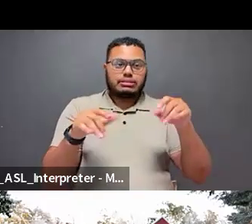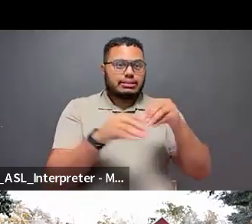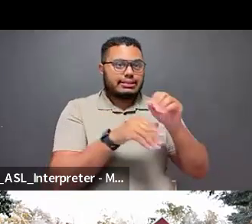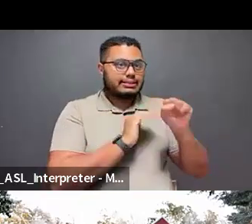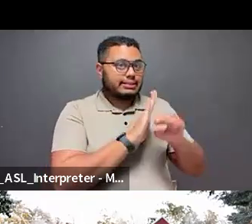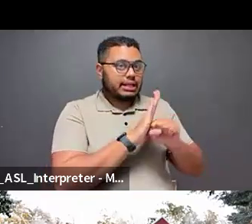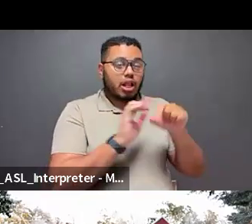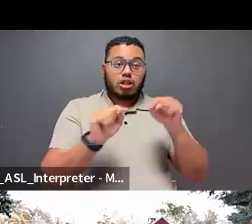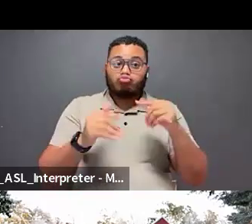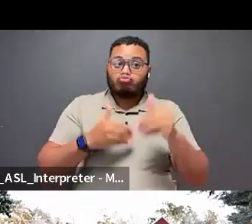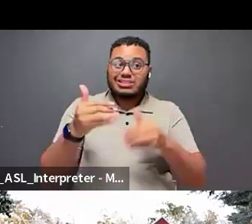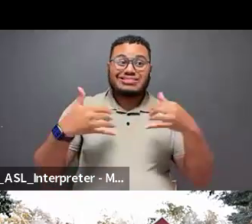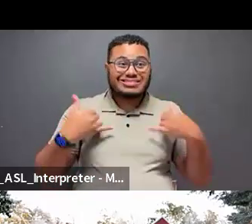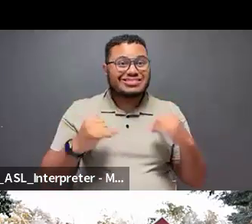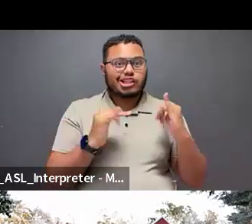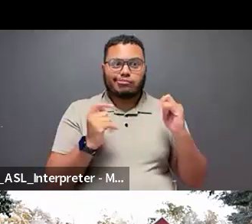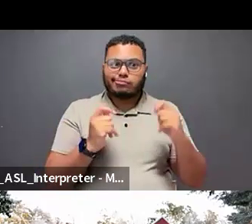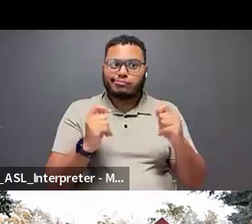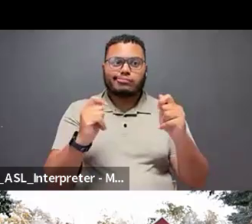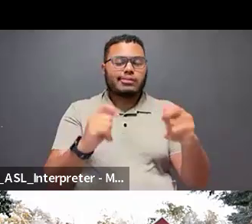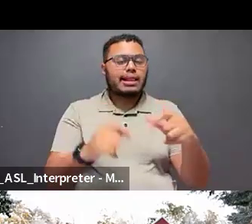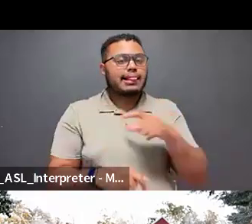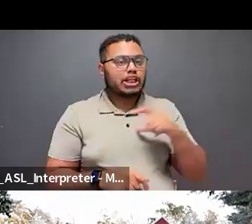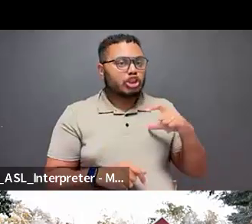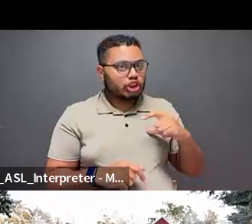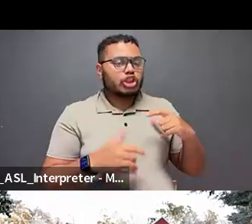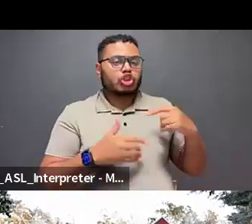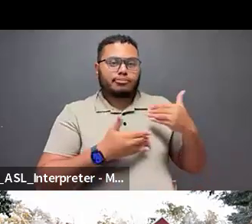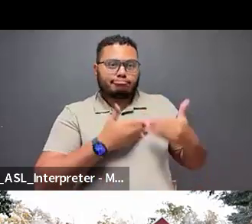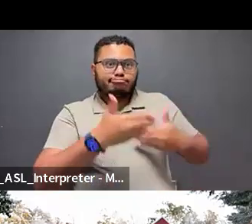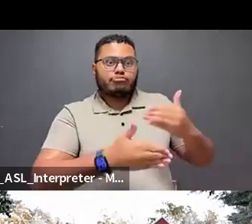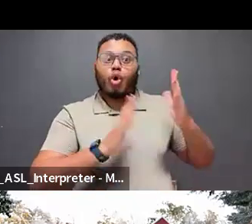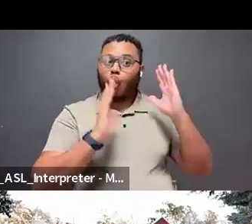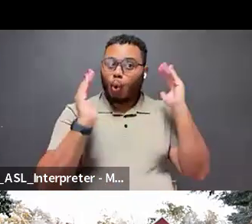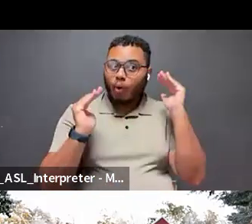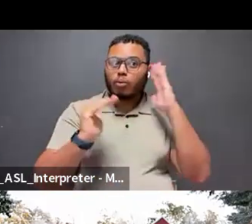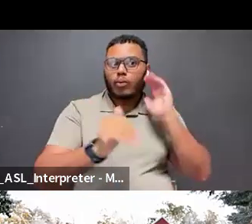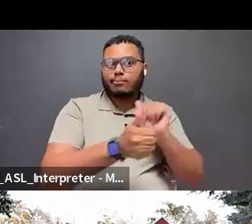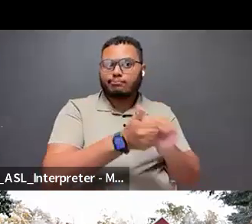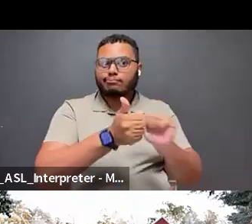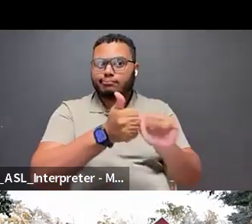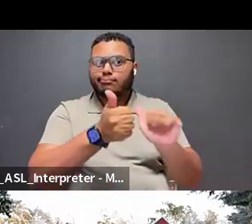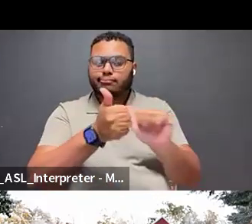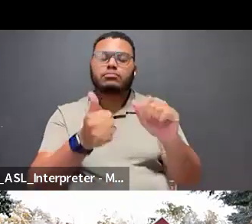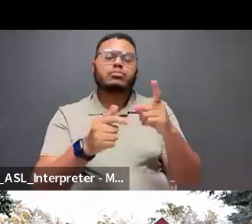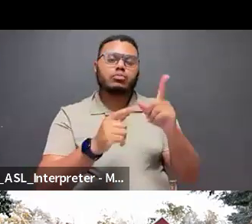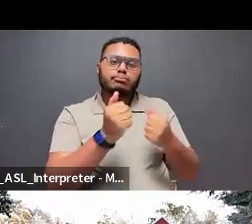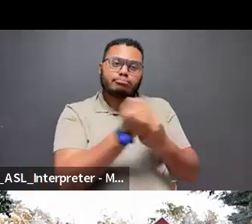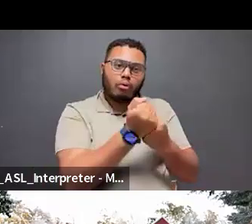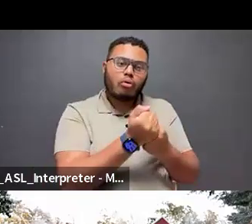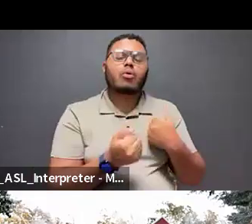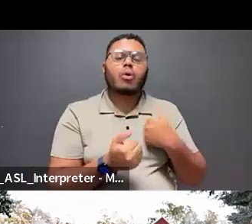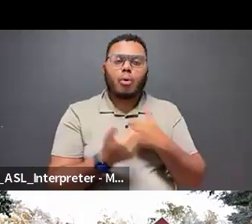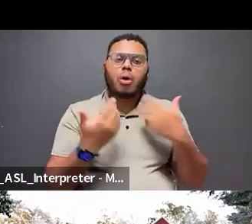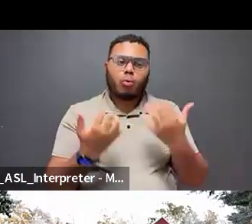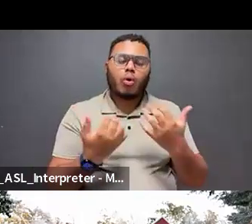still evolving, there's legislation underway, which hopefully will move forward to support it. Certainly, we'd love to hear